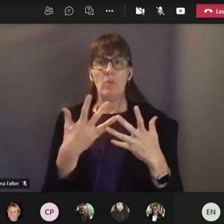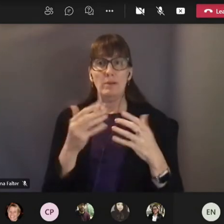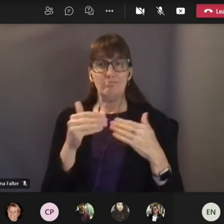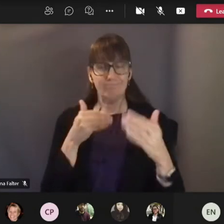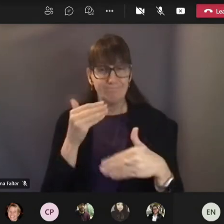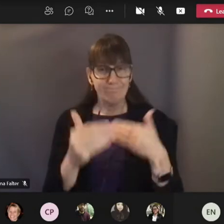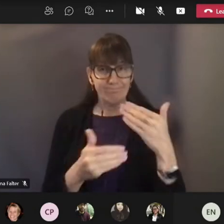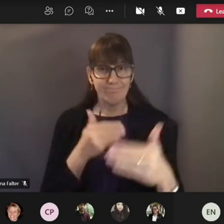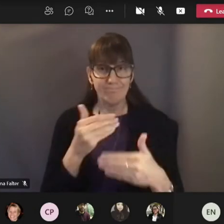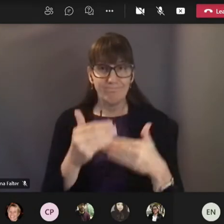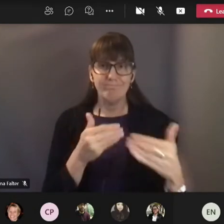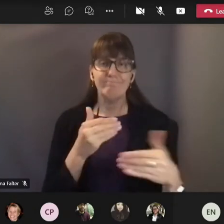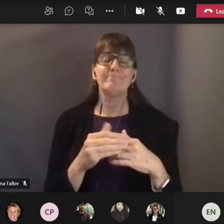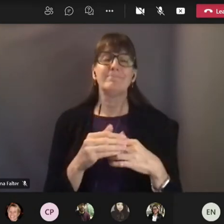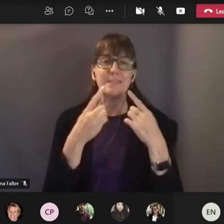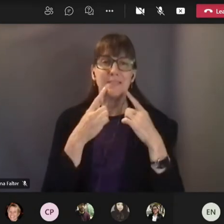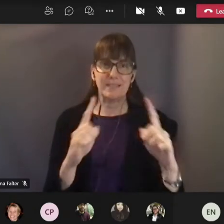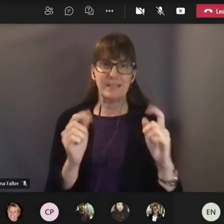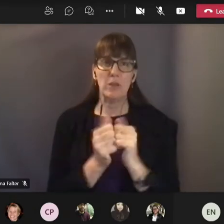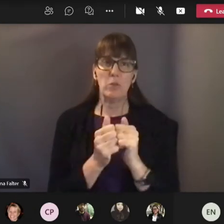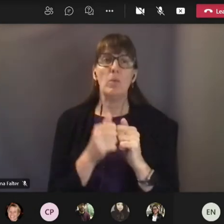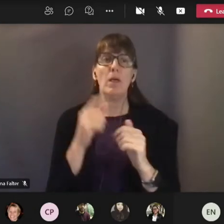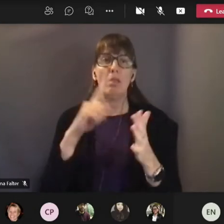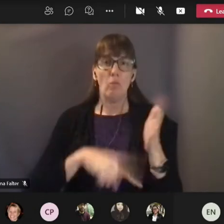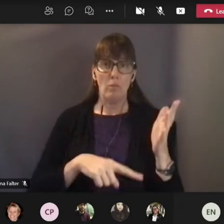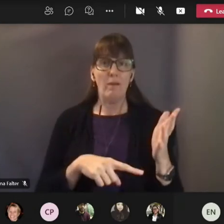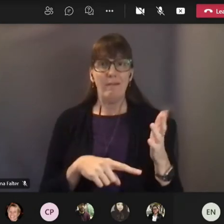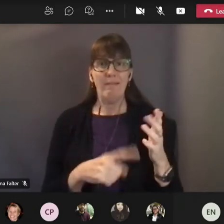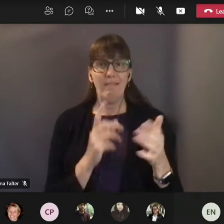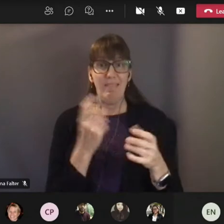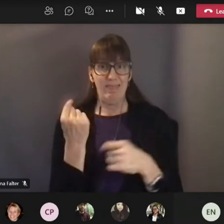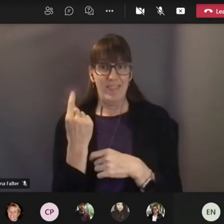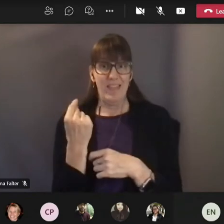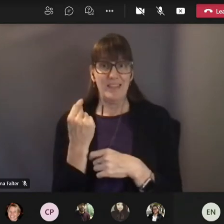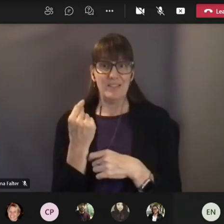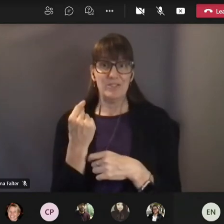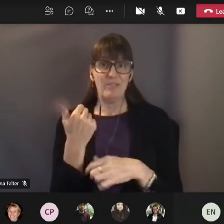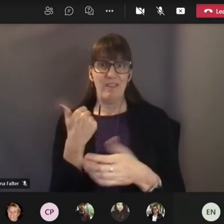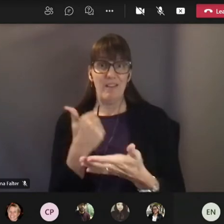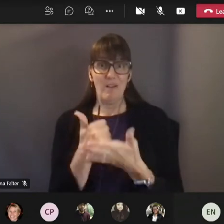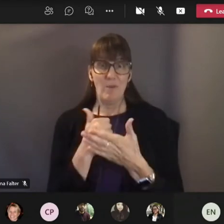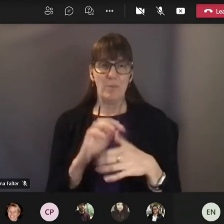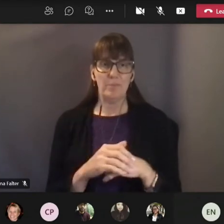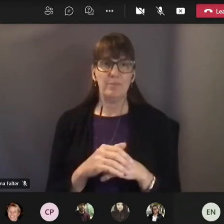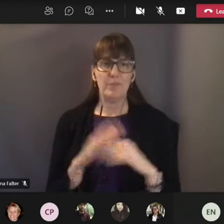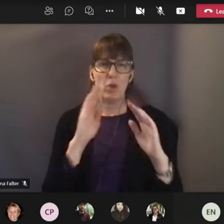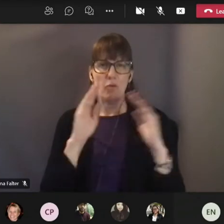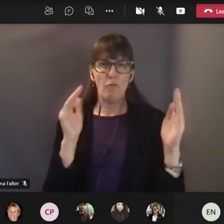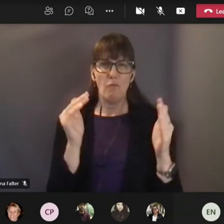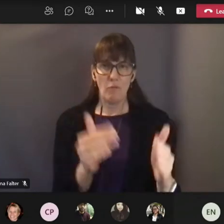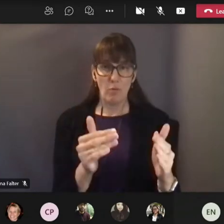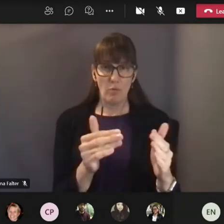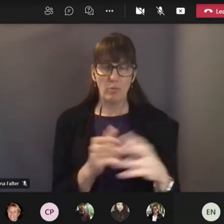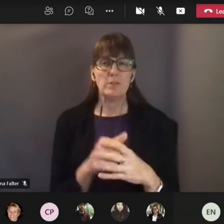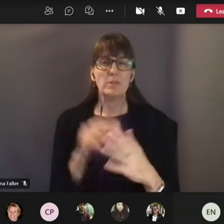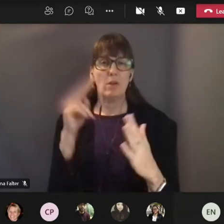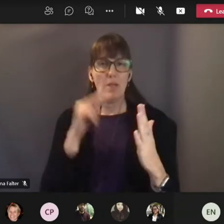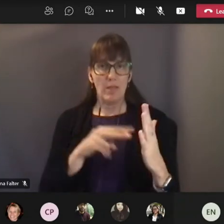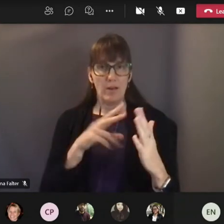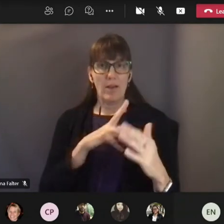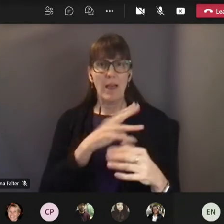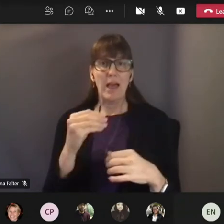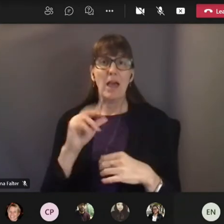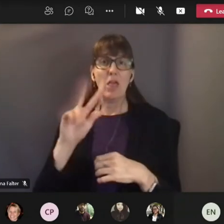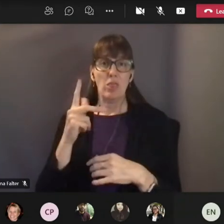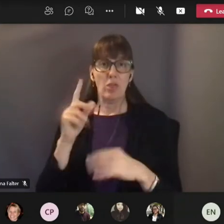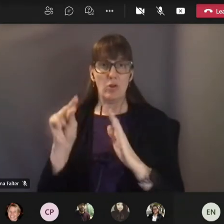what worked well. Our focus on literacy and third grade reading, college and career readiness, is